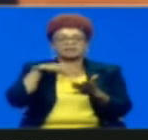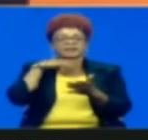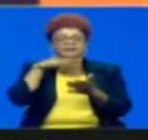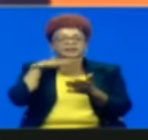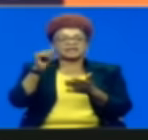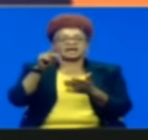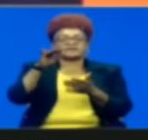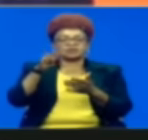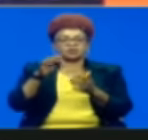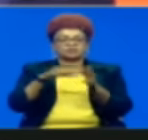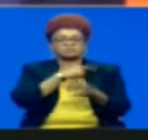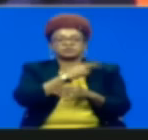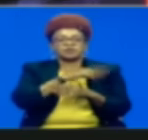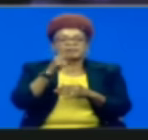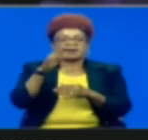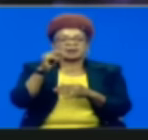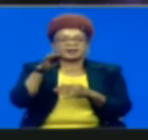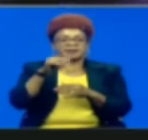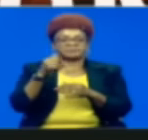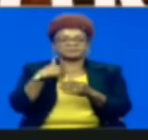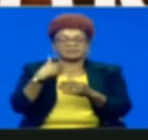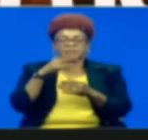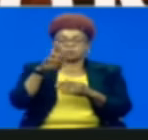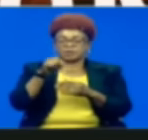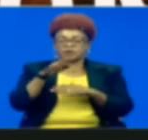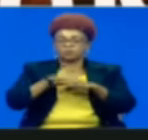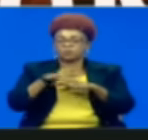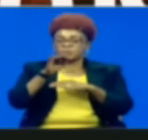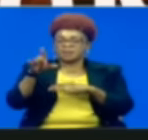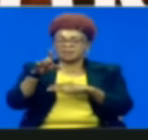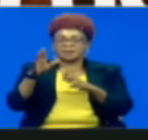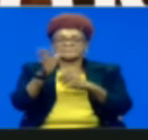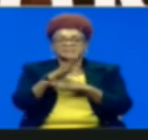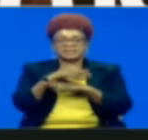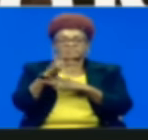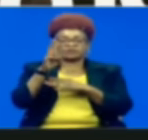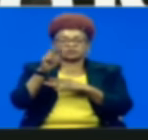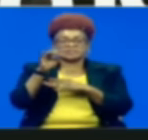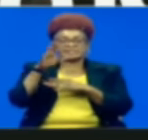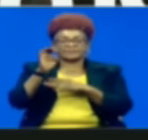Harare. He was named a UN Goodwill Ambassador for UNICEF in 2011.